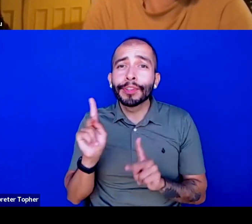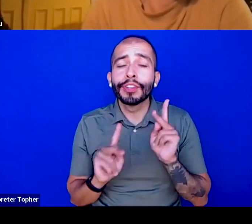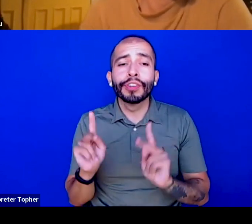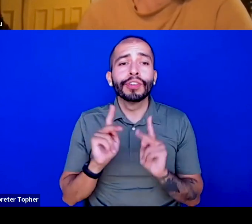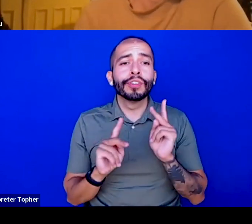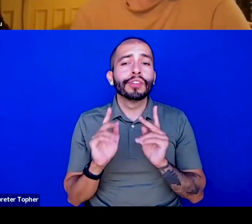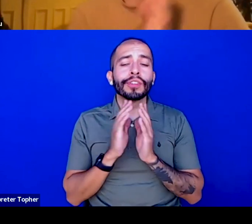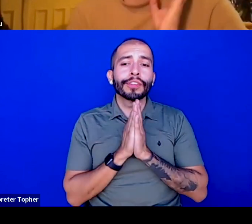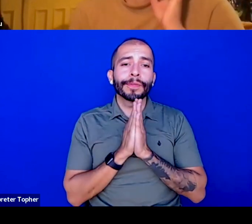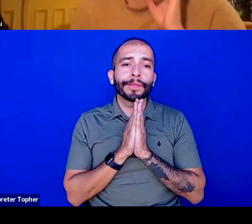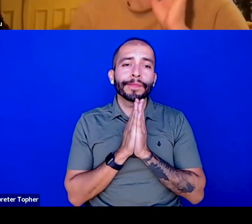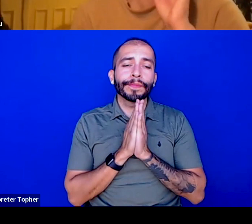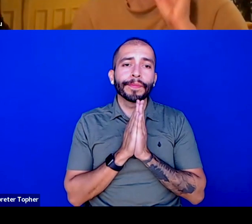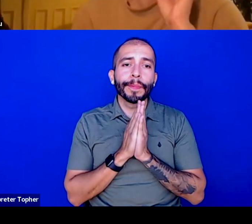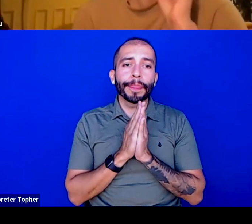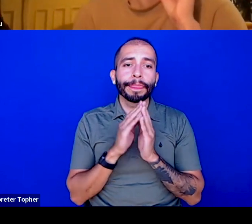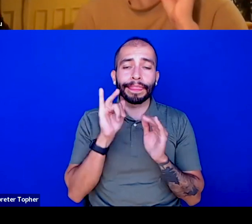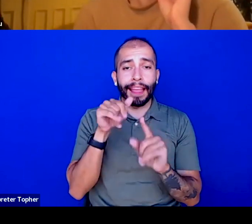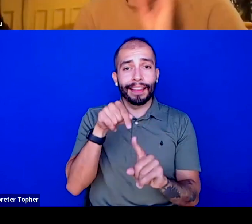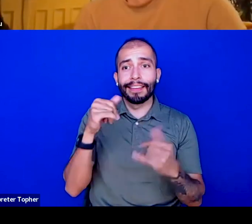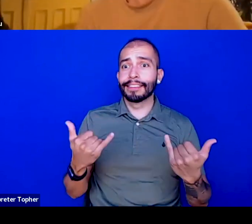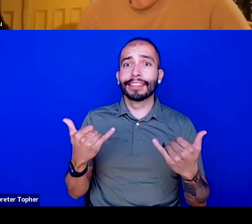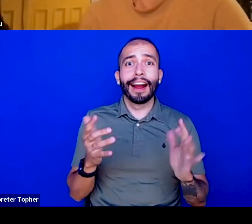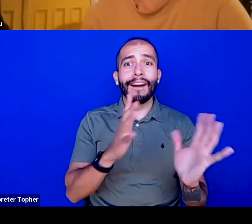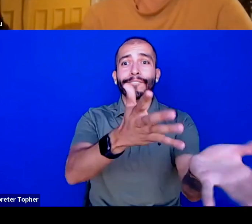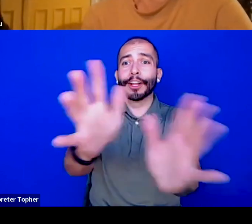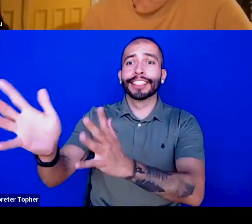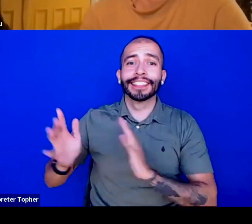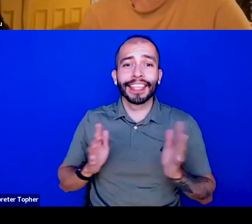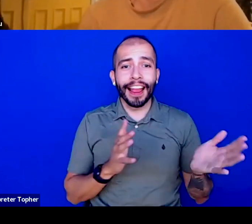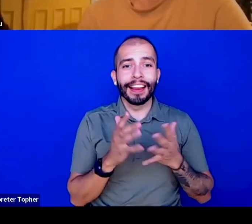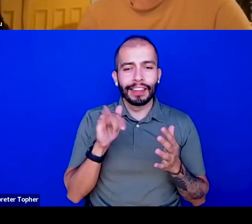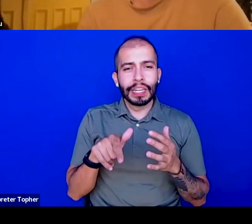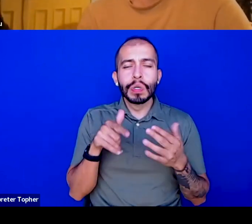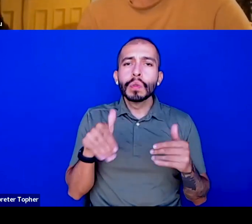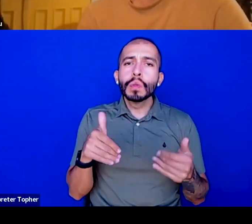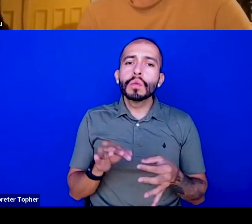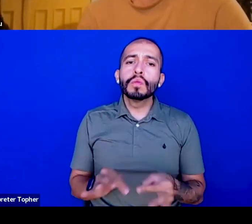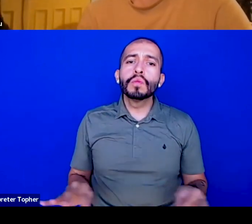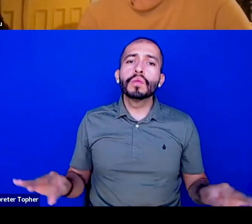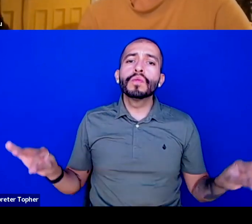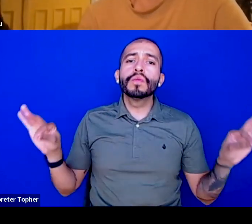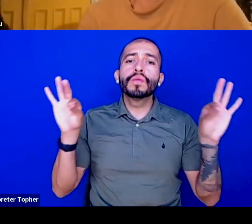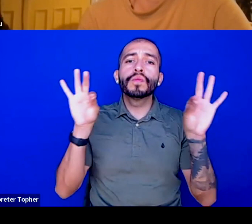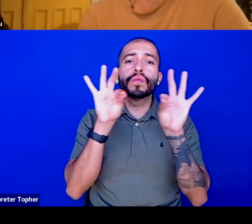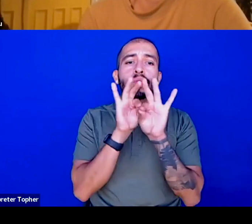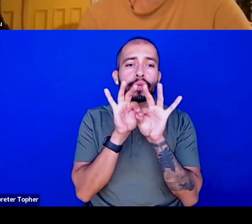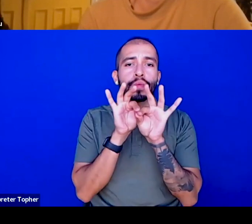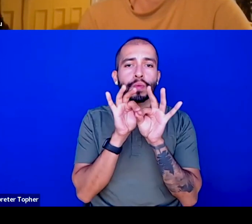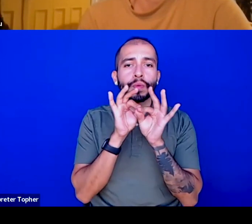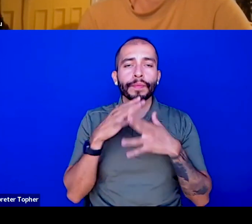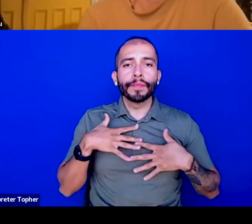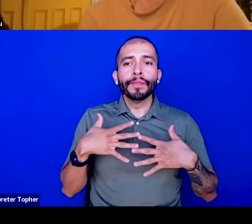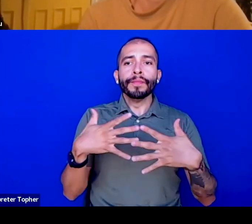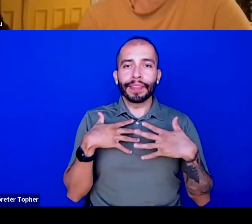conversation brings up for me urgency and breath simultaneously, right? And urgency,